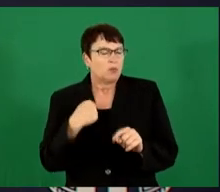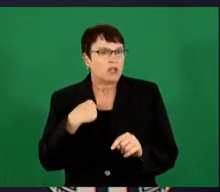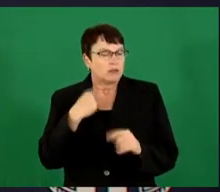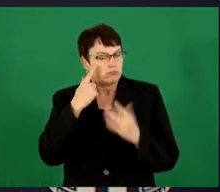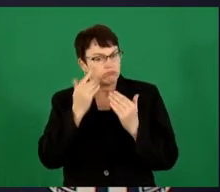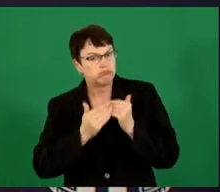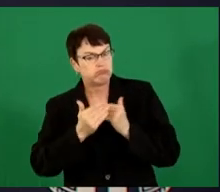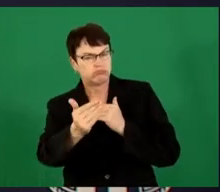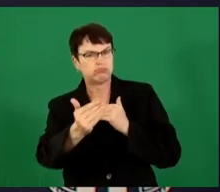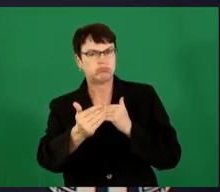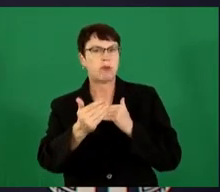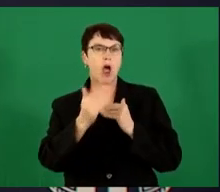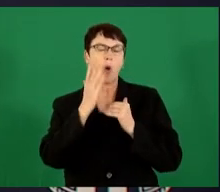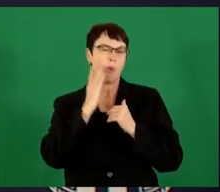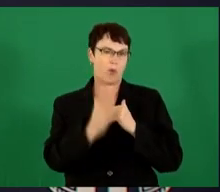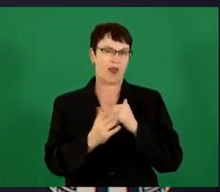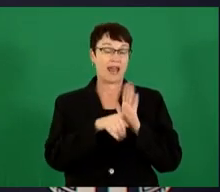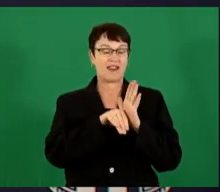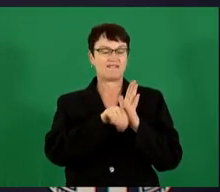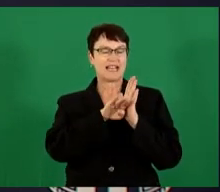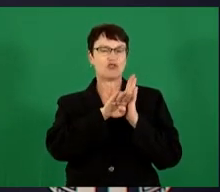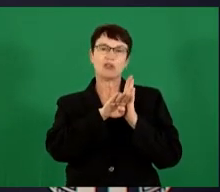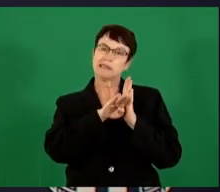the forecast period.